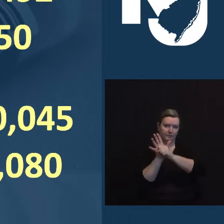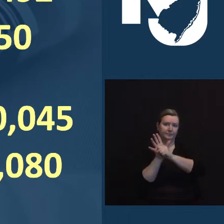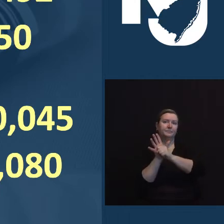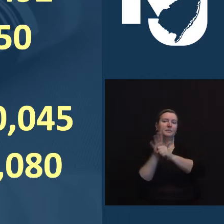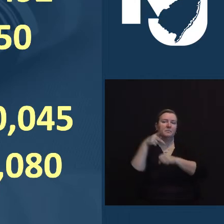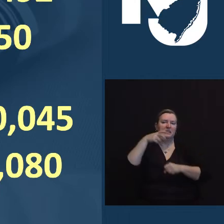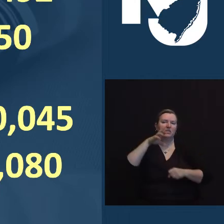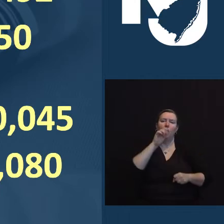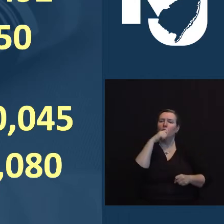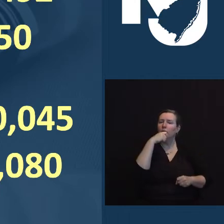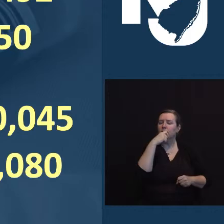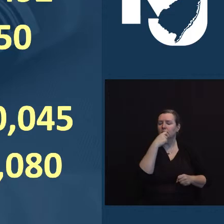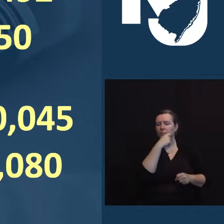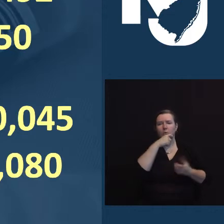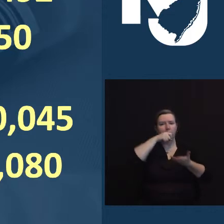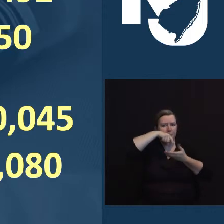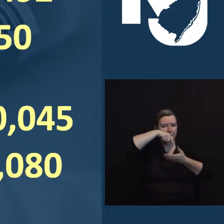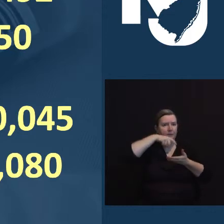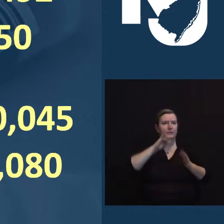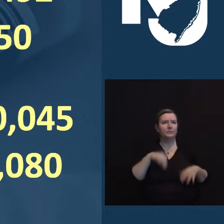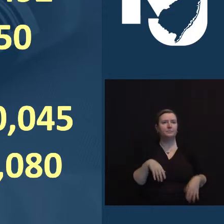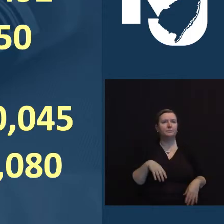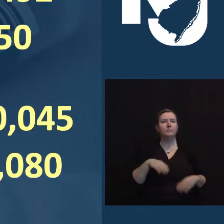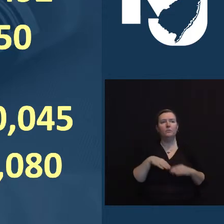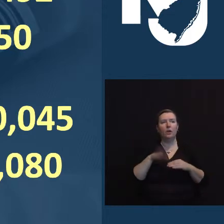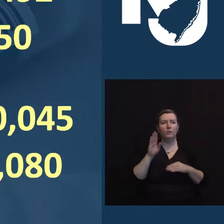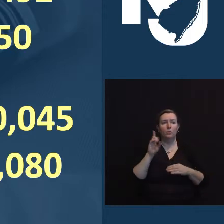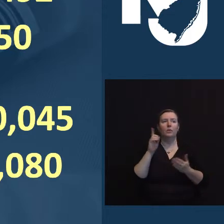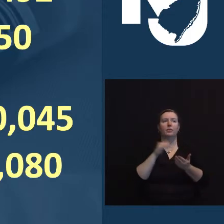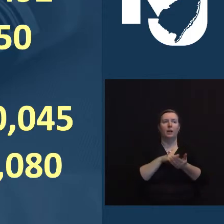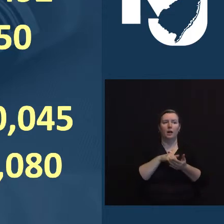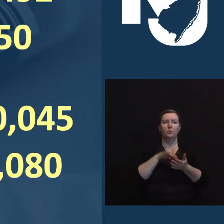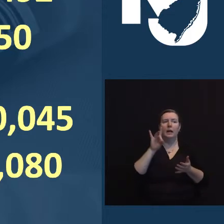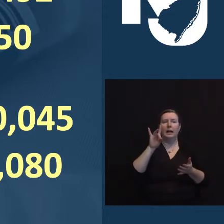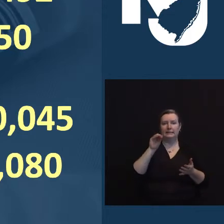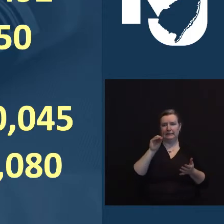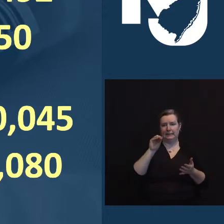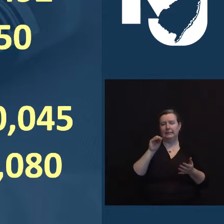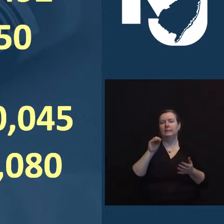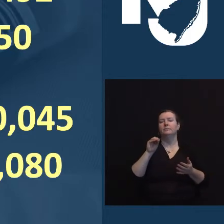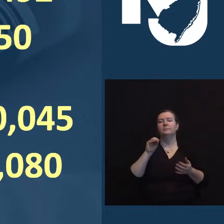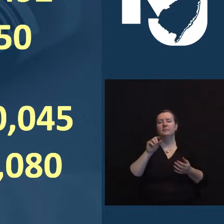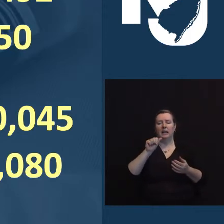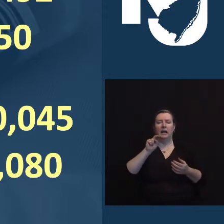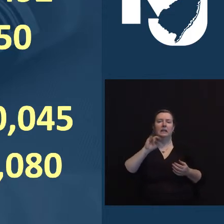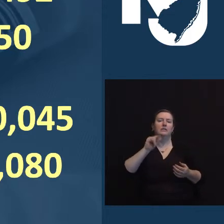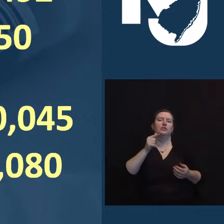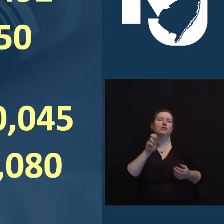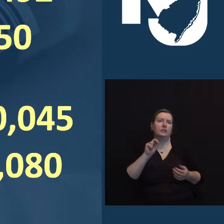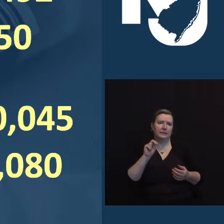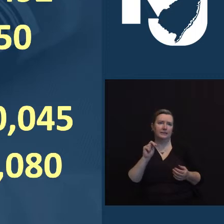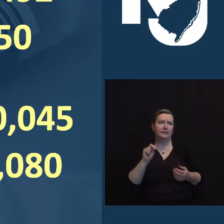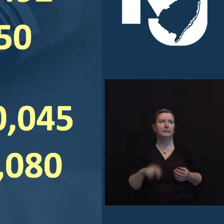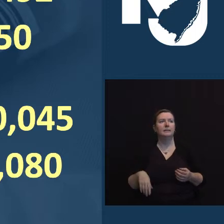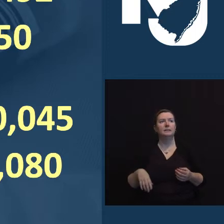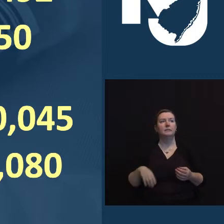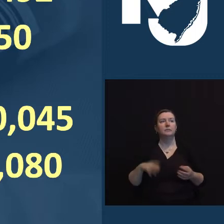presumed positive antigen rapid tests to our statewide totals. You add all that up, and it's